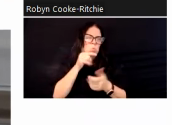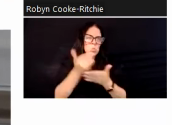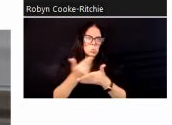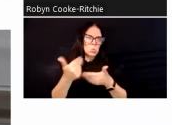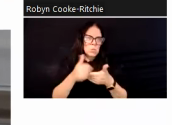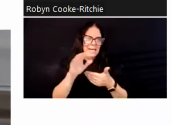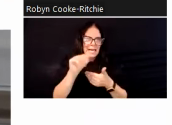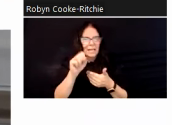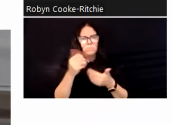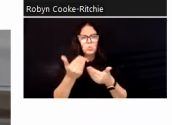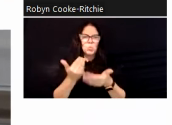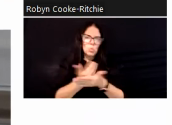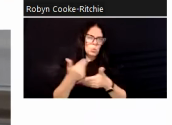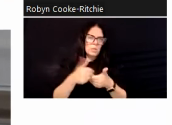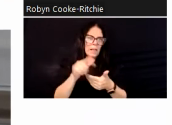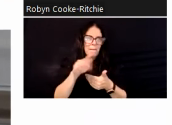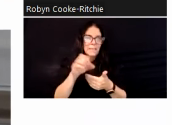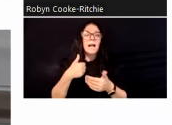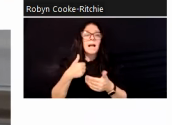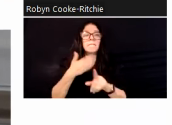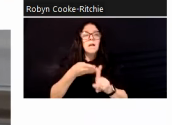are some previous pop-up PD